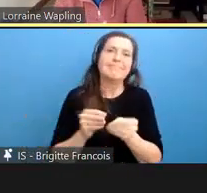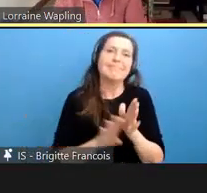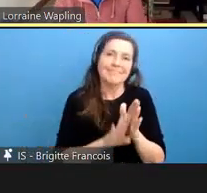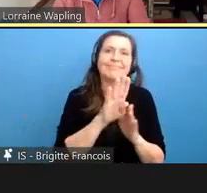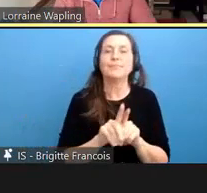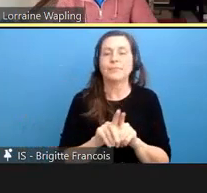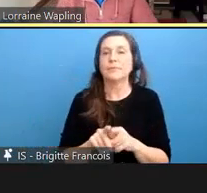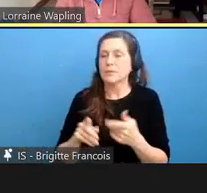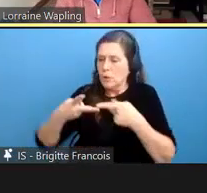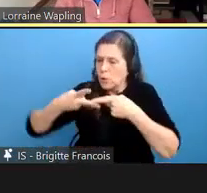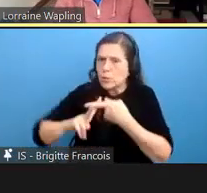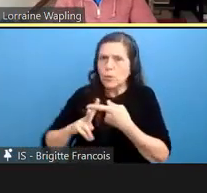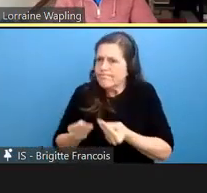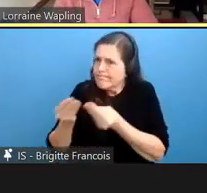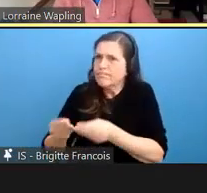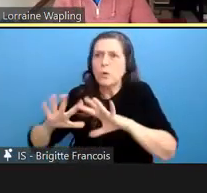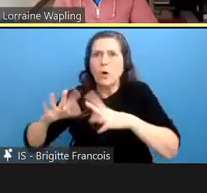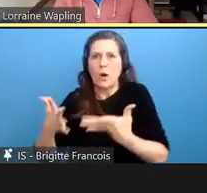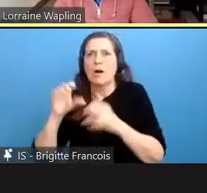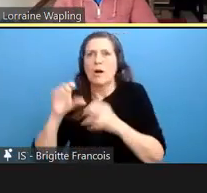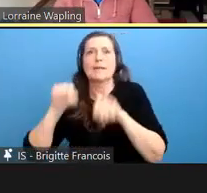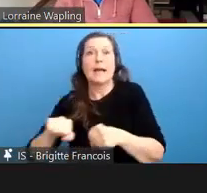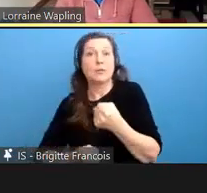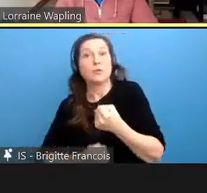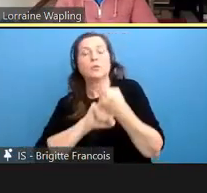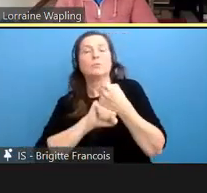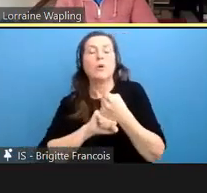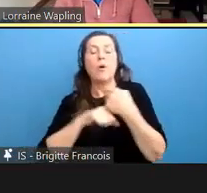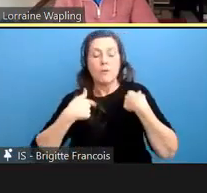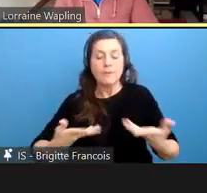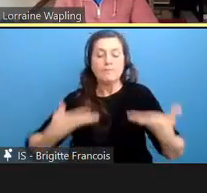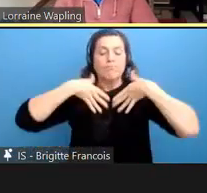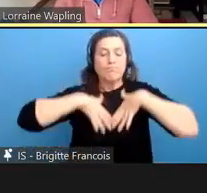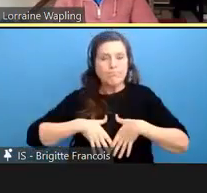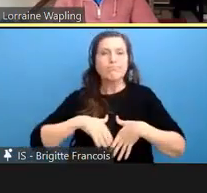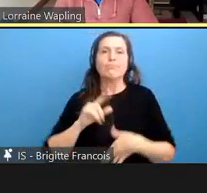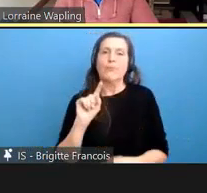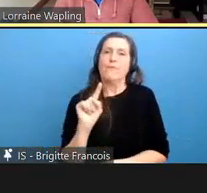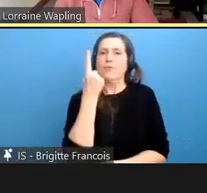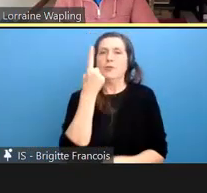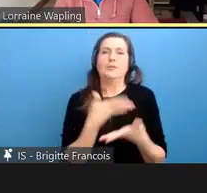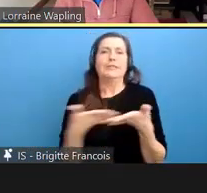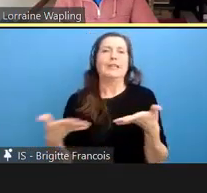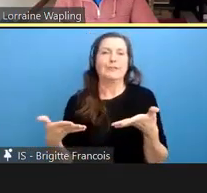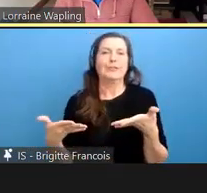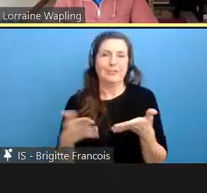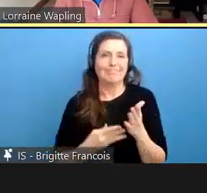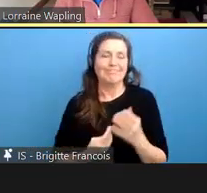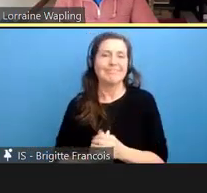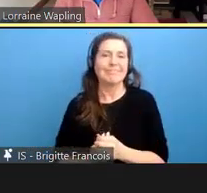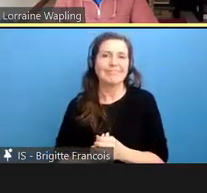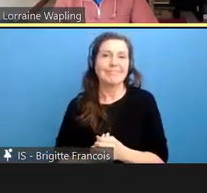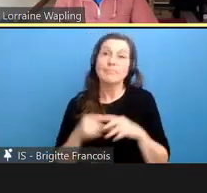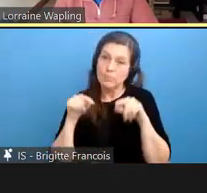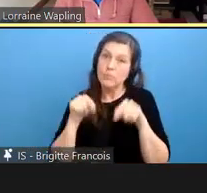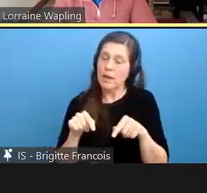to support first language development amongst young deaf children. That's also going to be